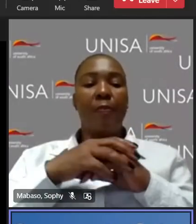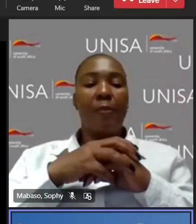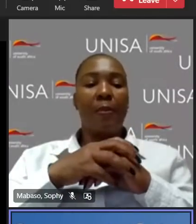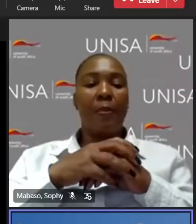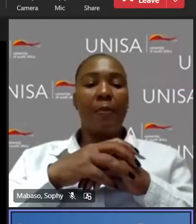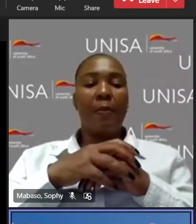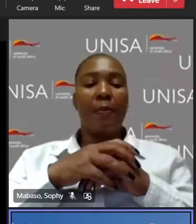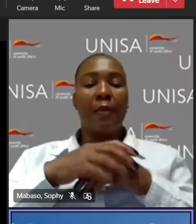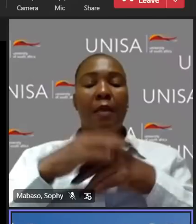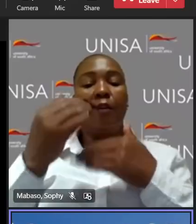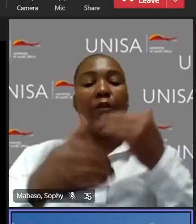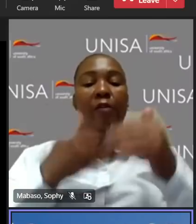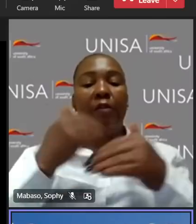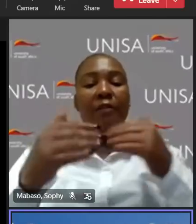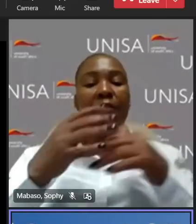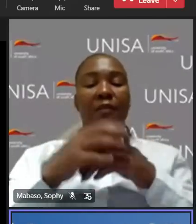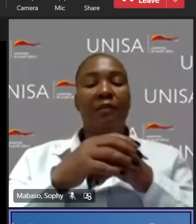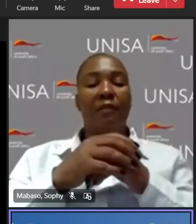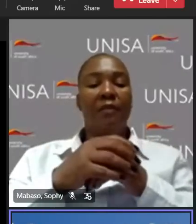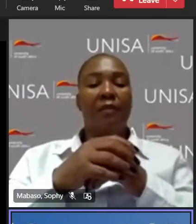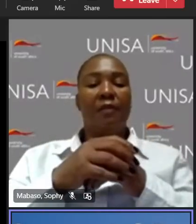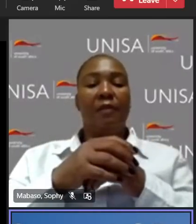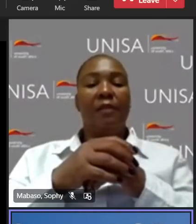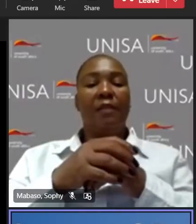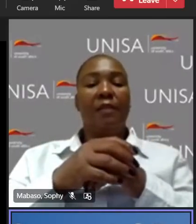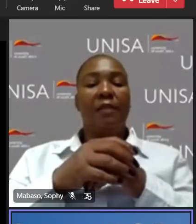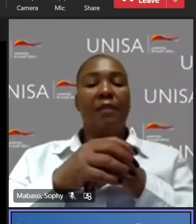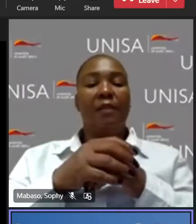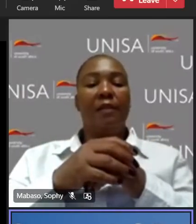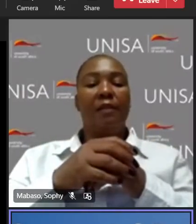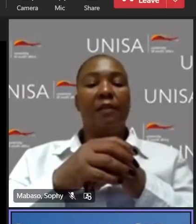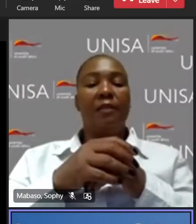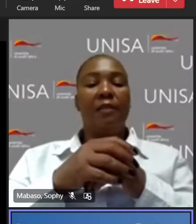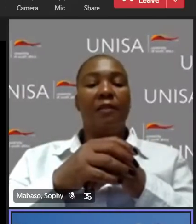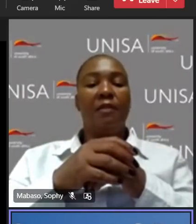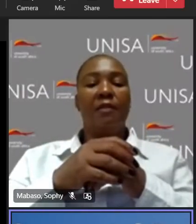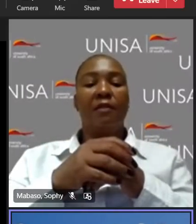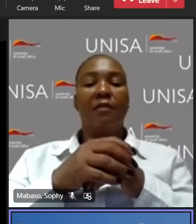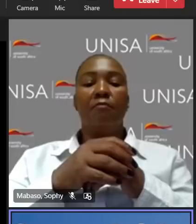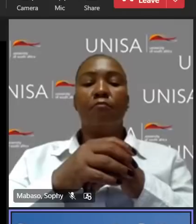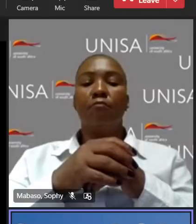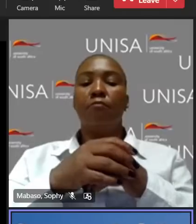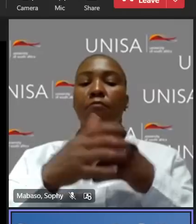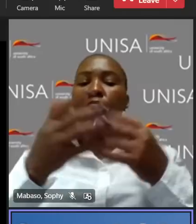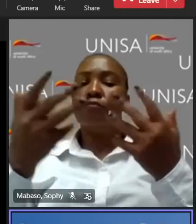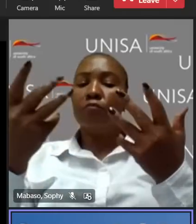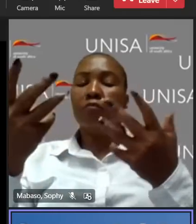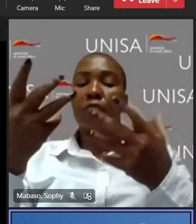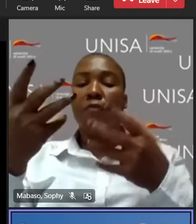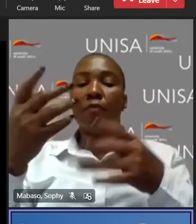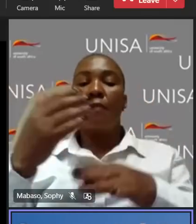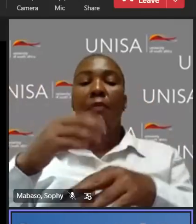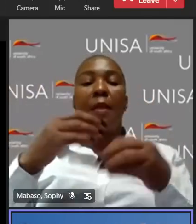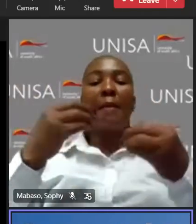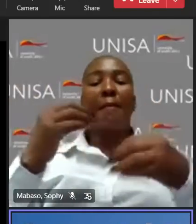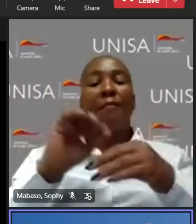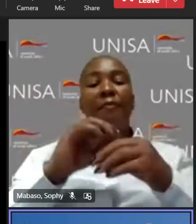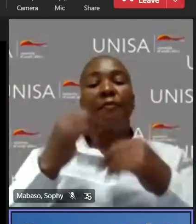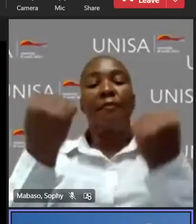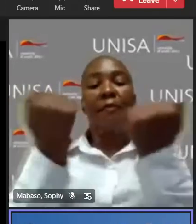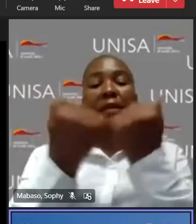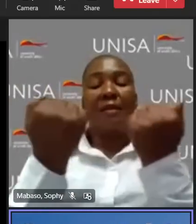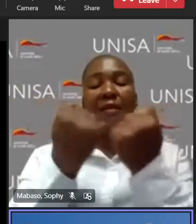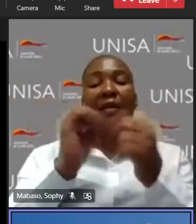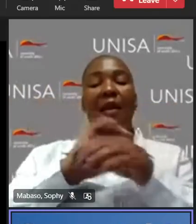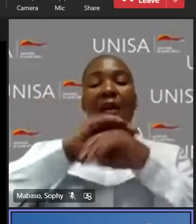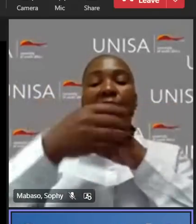Yeah, continuing on the disability bursary, what does the bursary cover? It